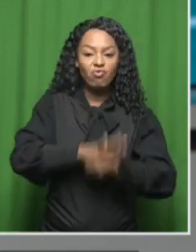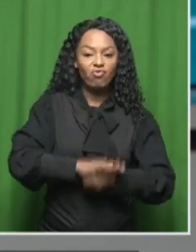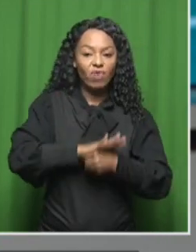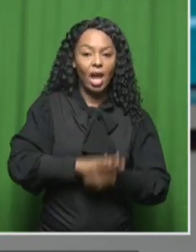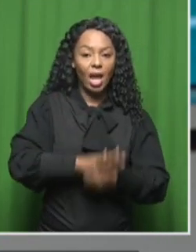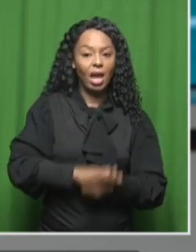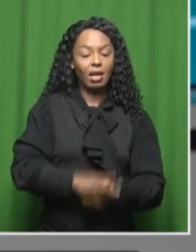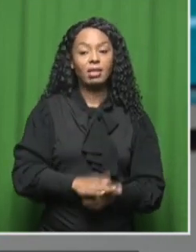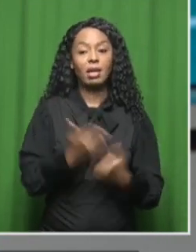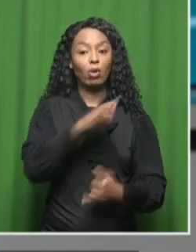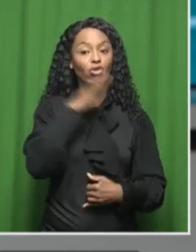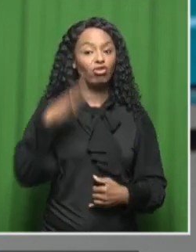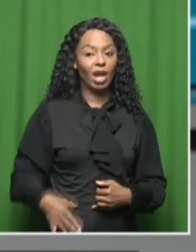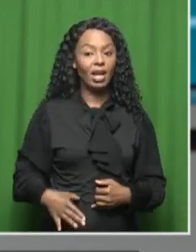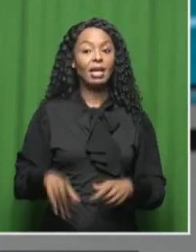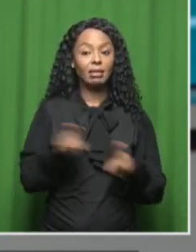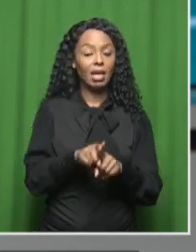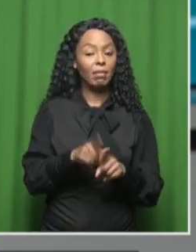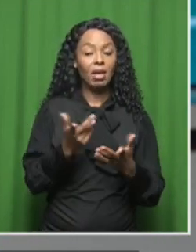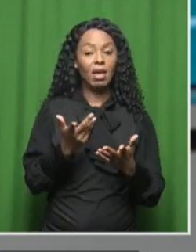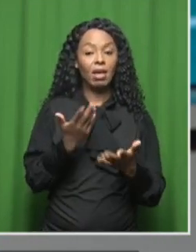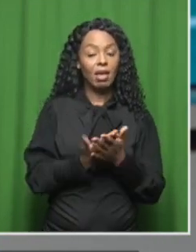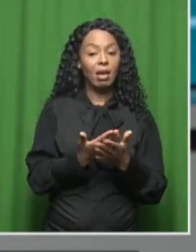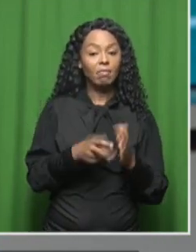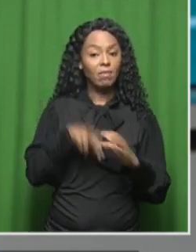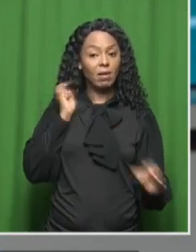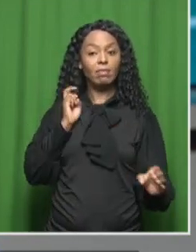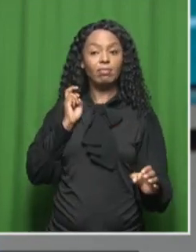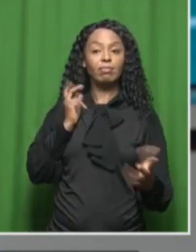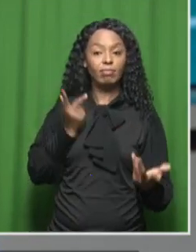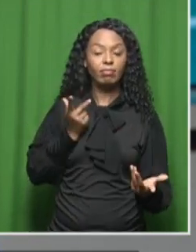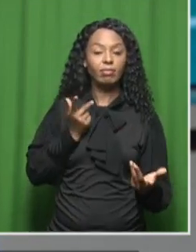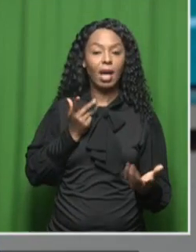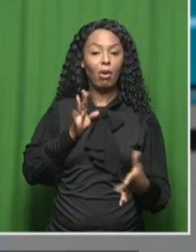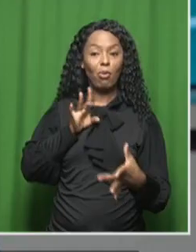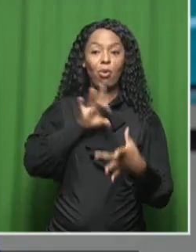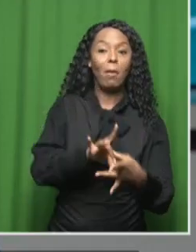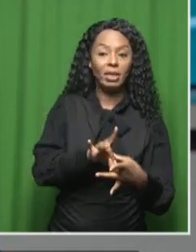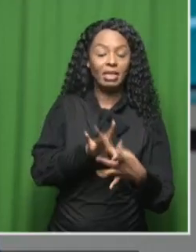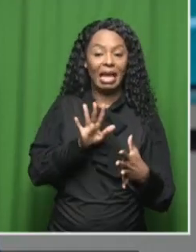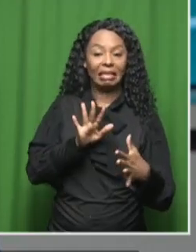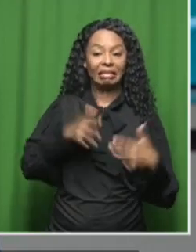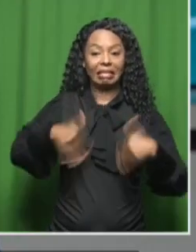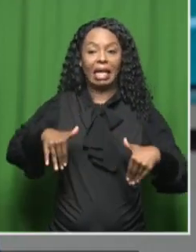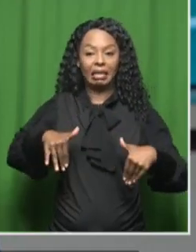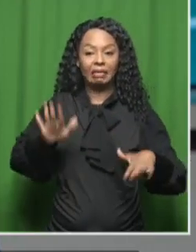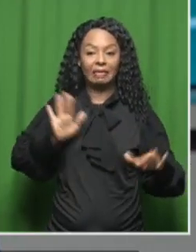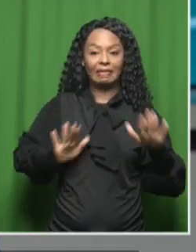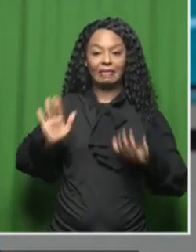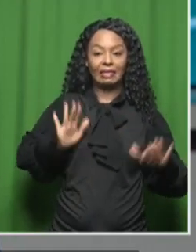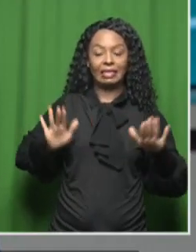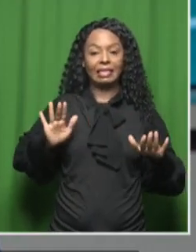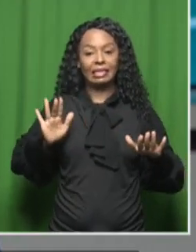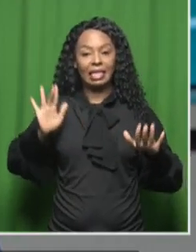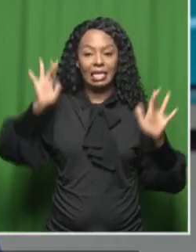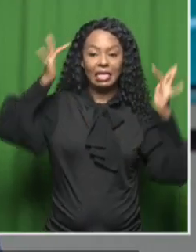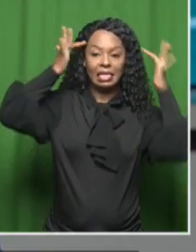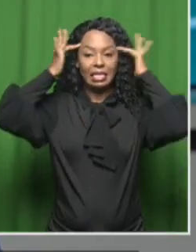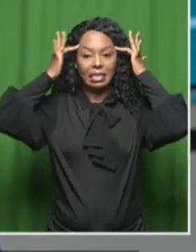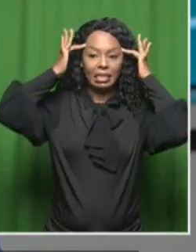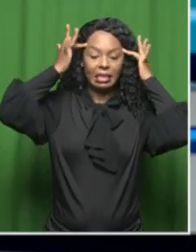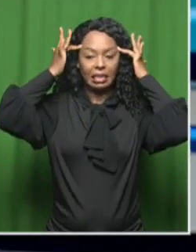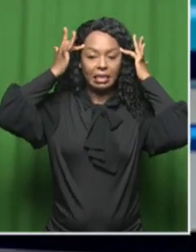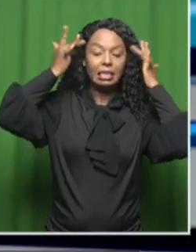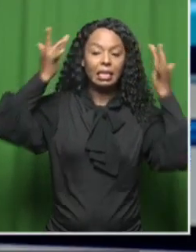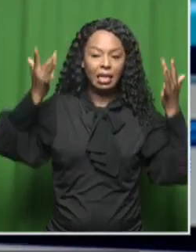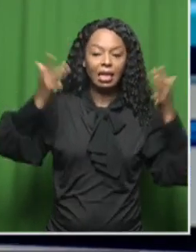going to be off the hook in terms of making similar commitments. Well, so we are on the back foot, unfortunately. We are not the greatest. Look, it still